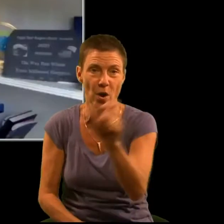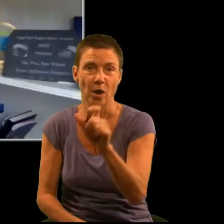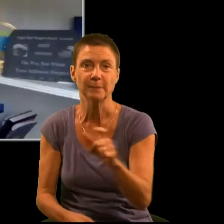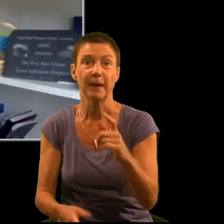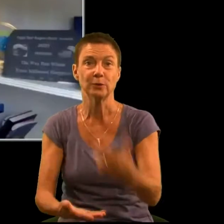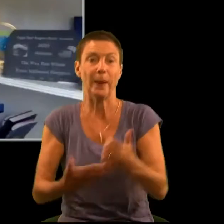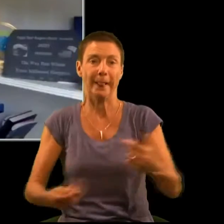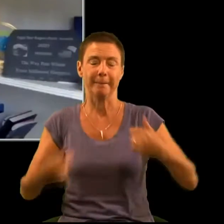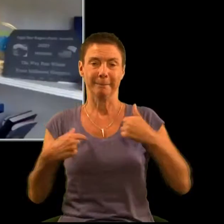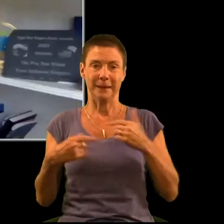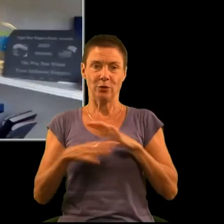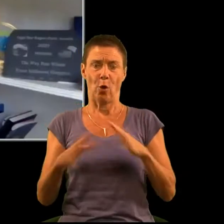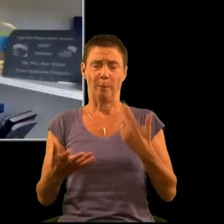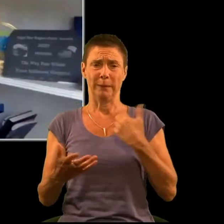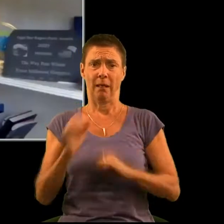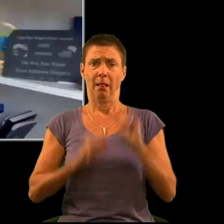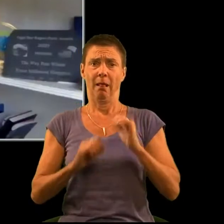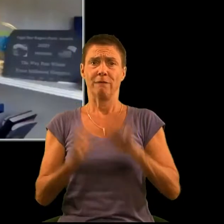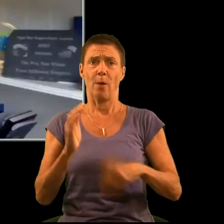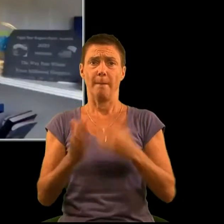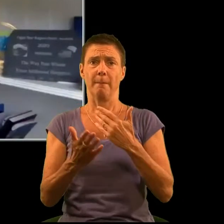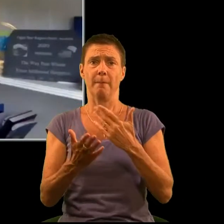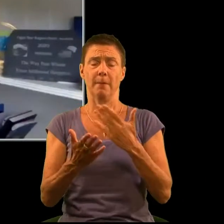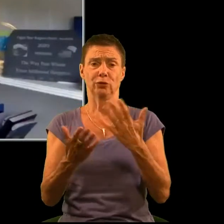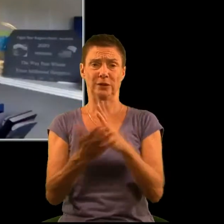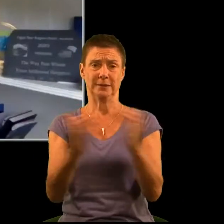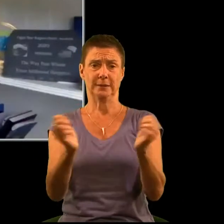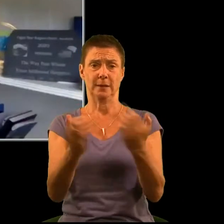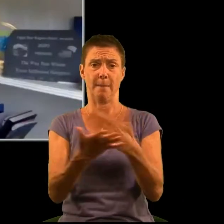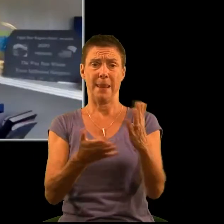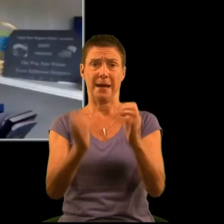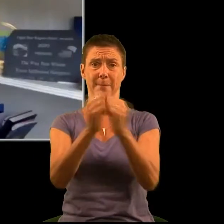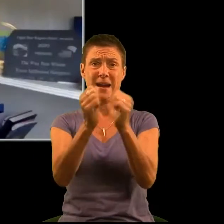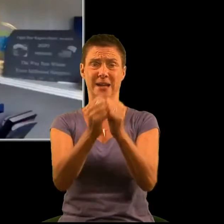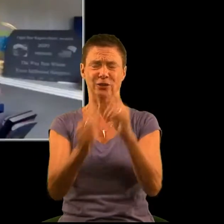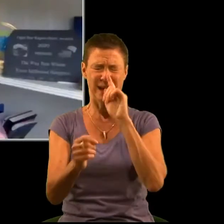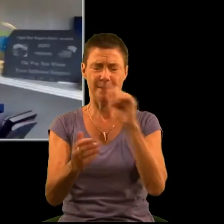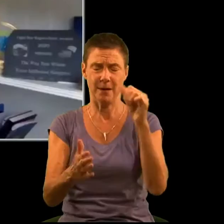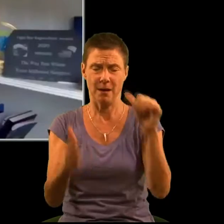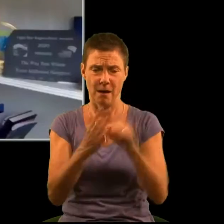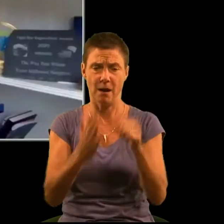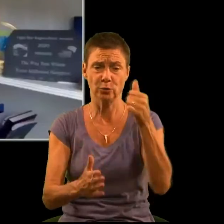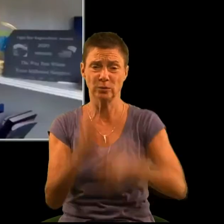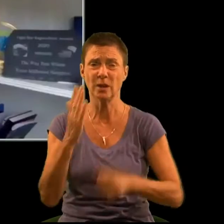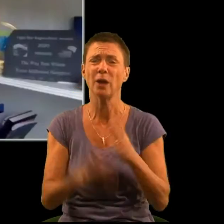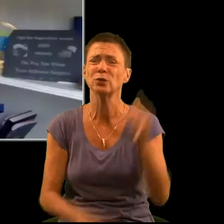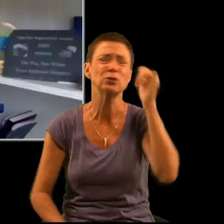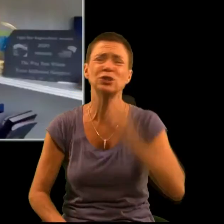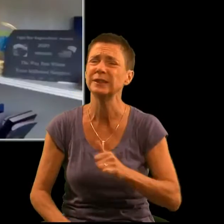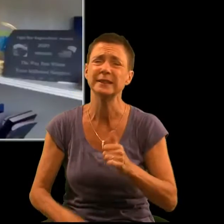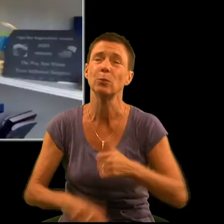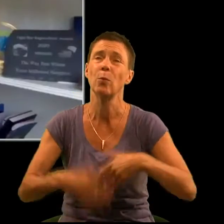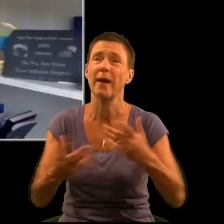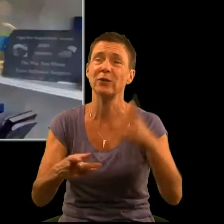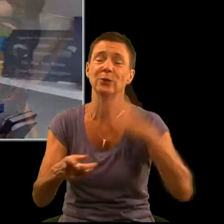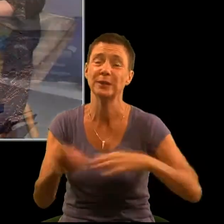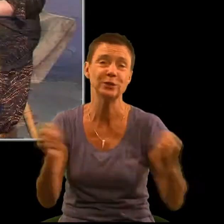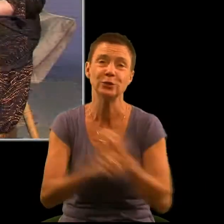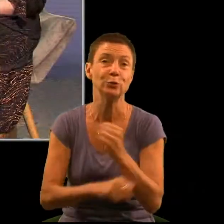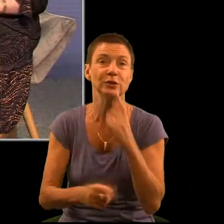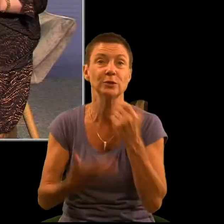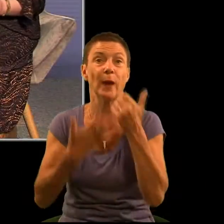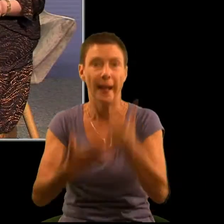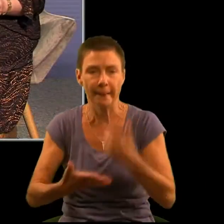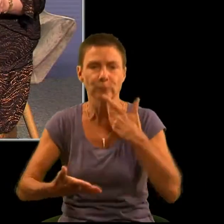excited to get to. But sometimes when you're writing, it's a bit hard to get going. So just cheat as much as you need to. That's an excellent